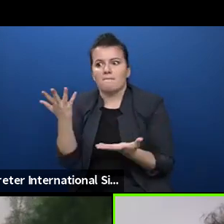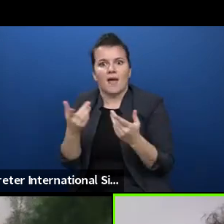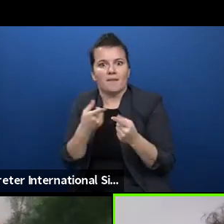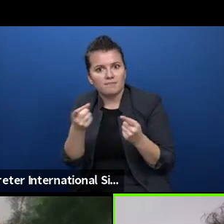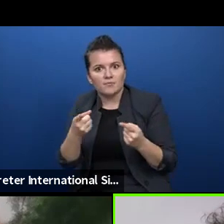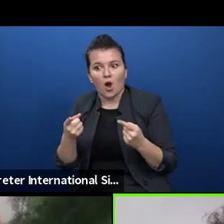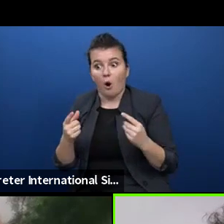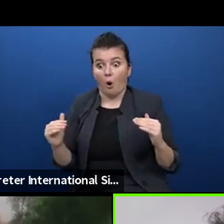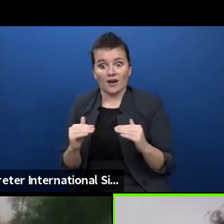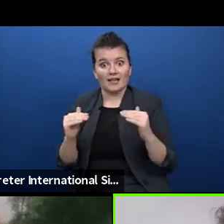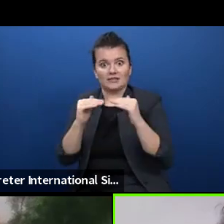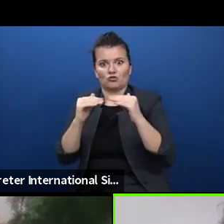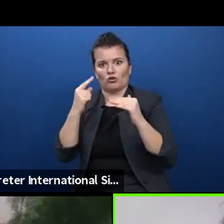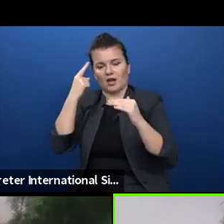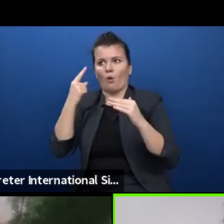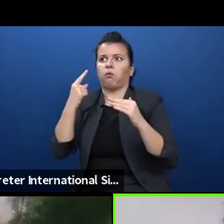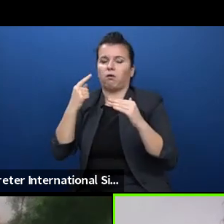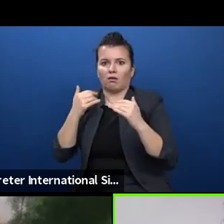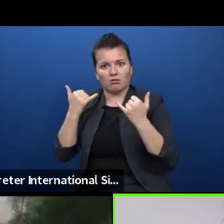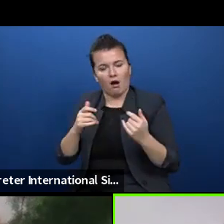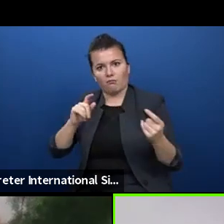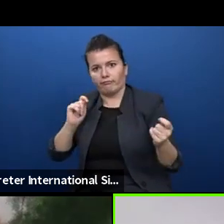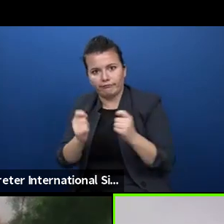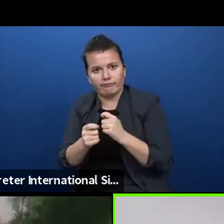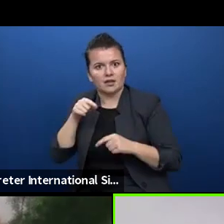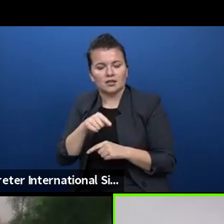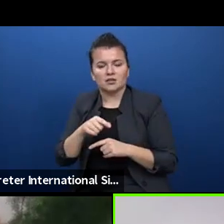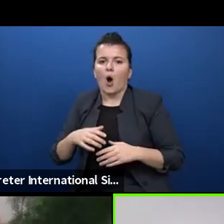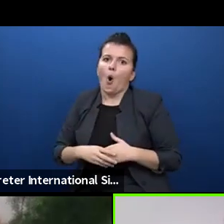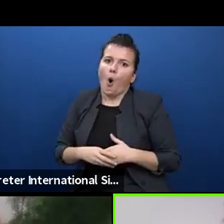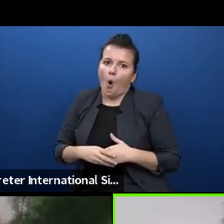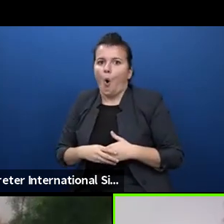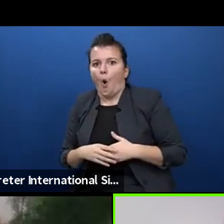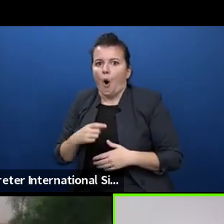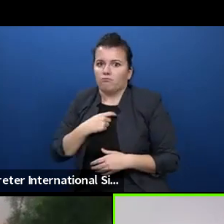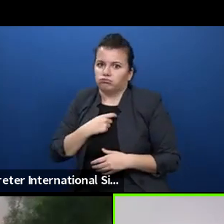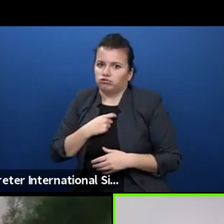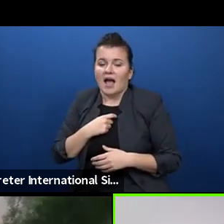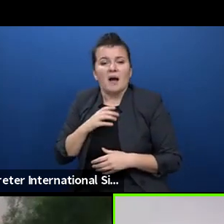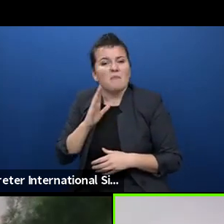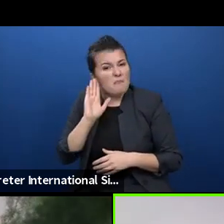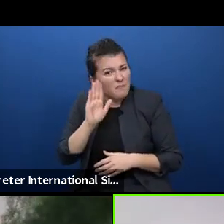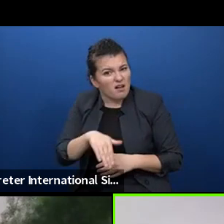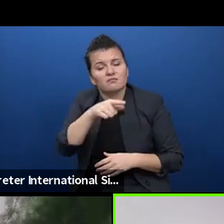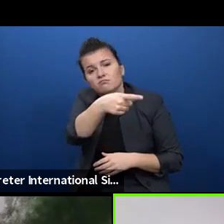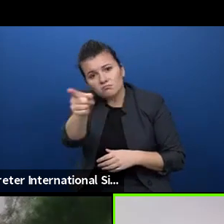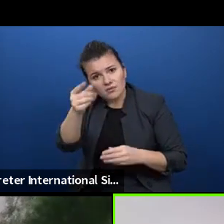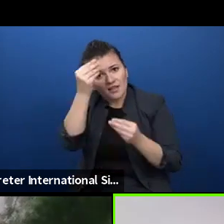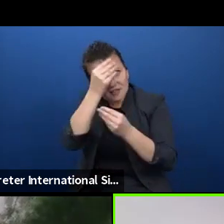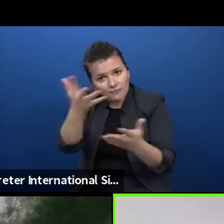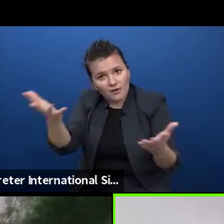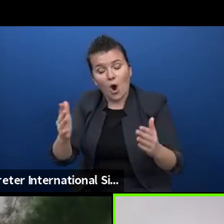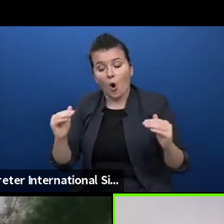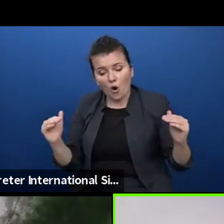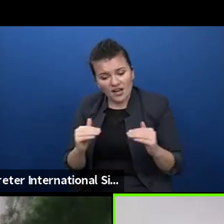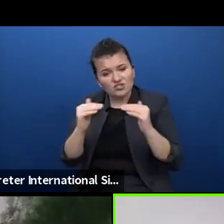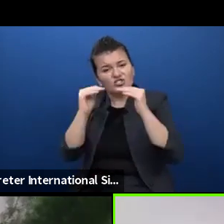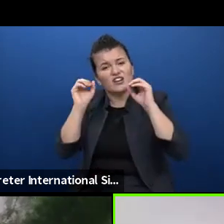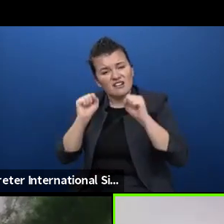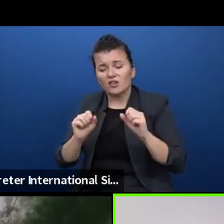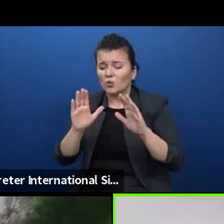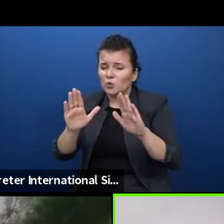I'd like to say in closing is that it's been and it still is a great experience organizationally. It actually